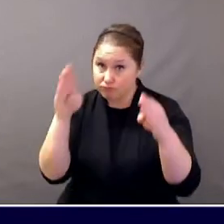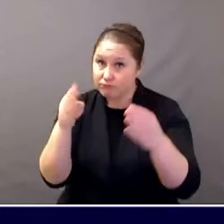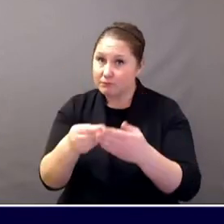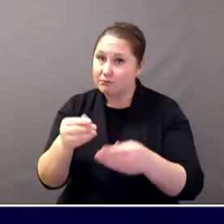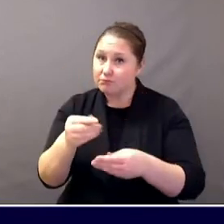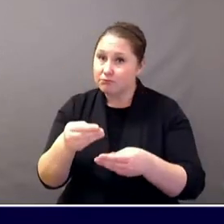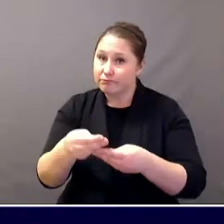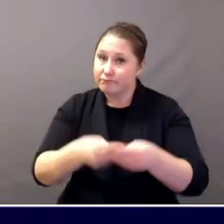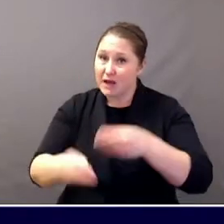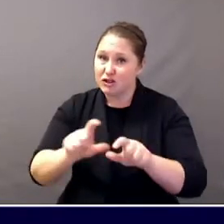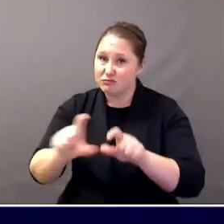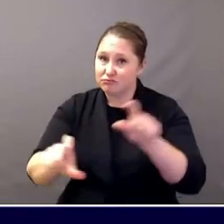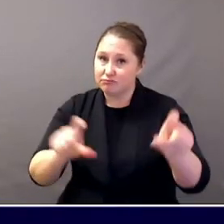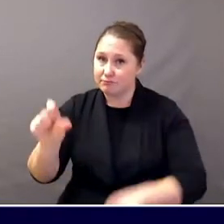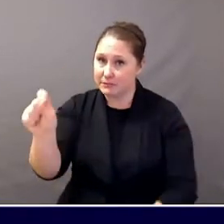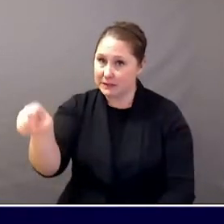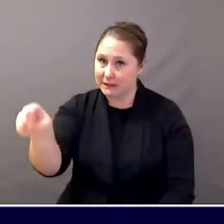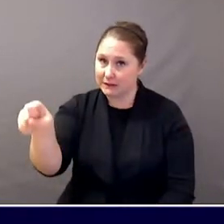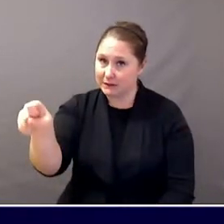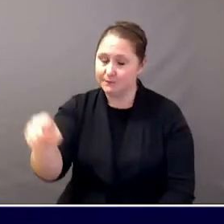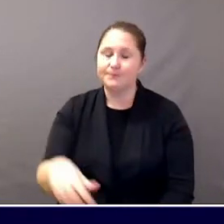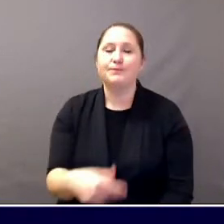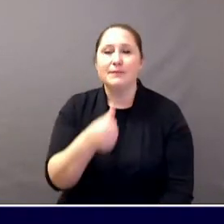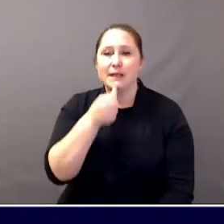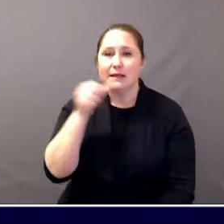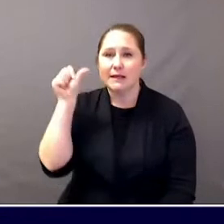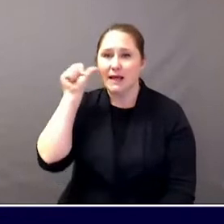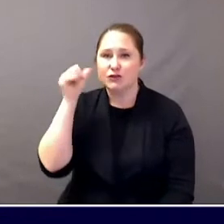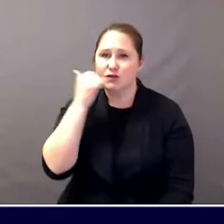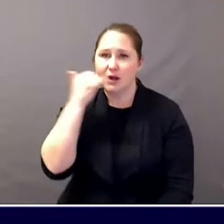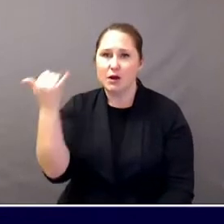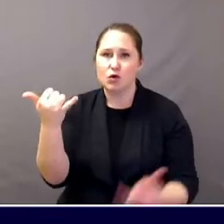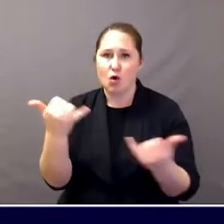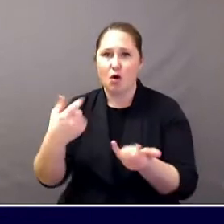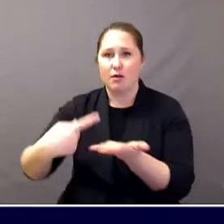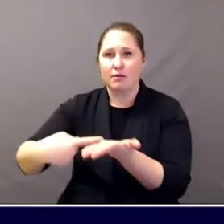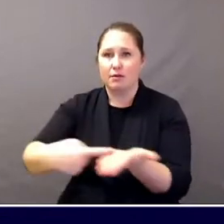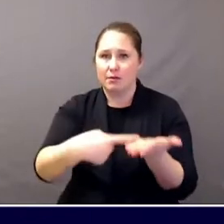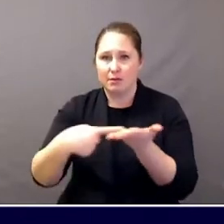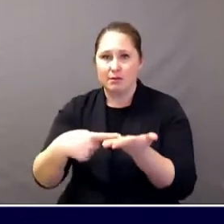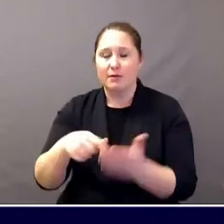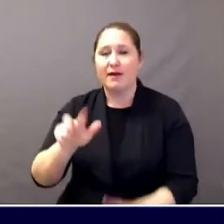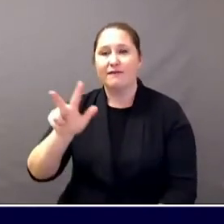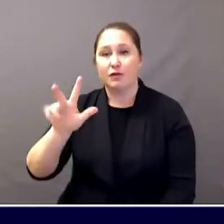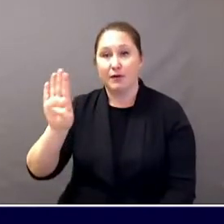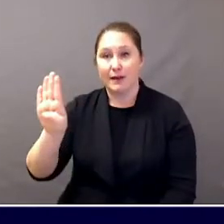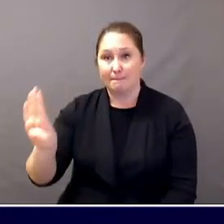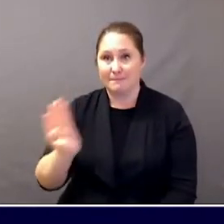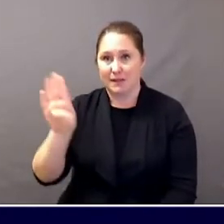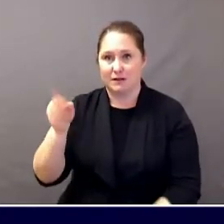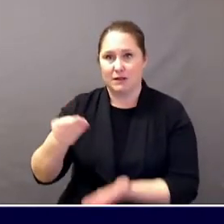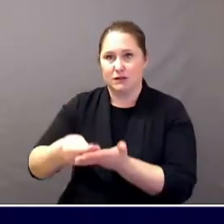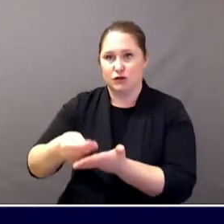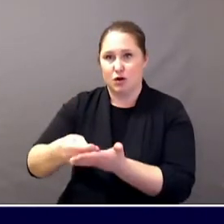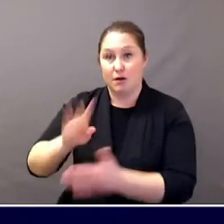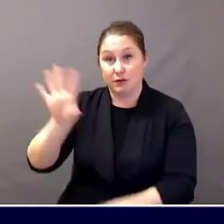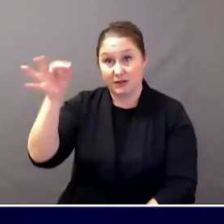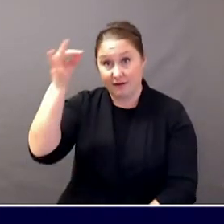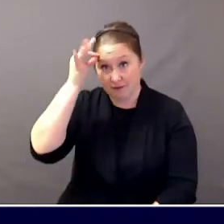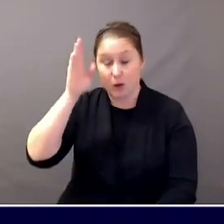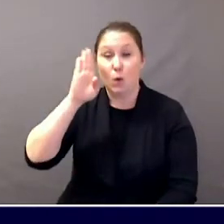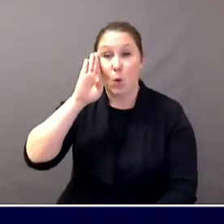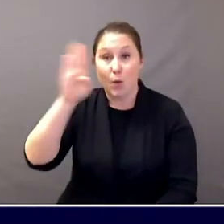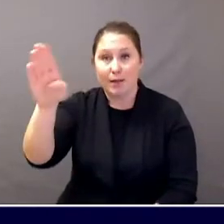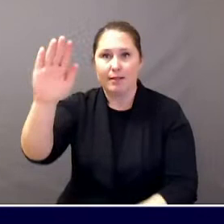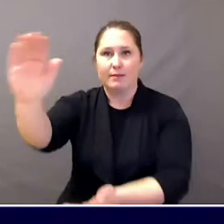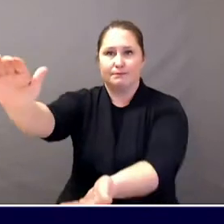will note on the call yesterday, it was mentioned that there's another $3 billion coming down the pipe from the federal government at some